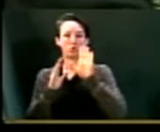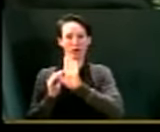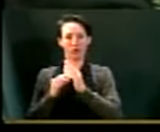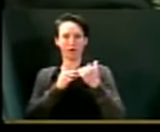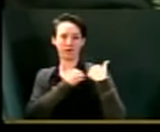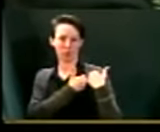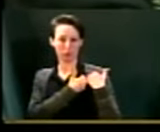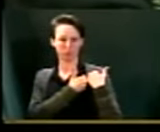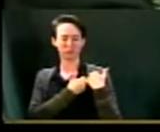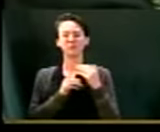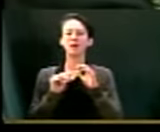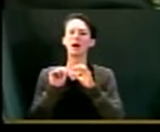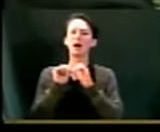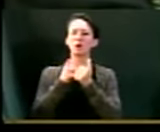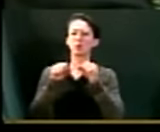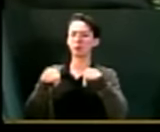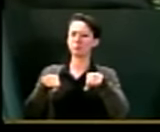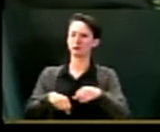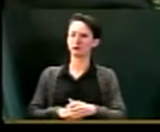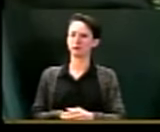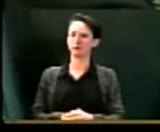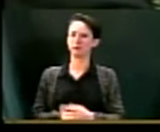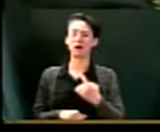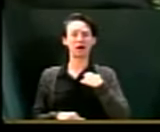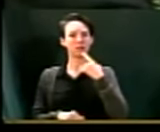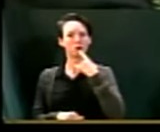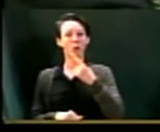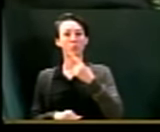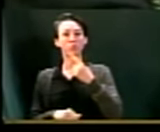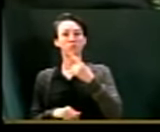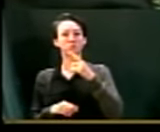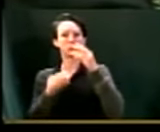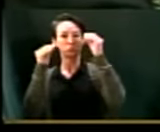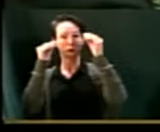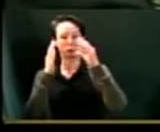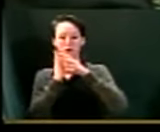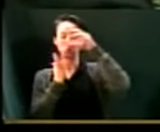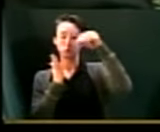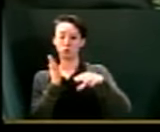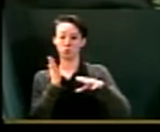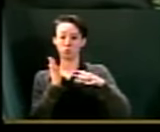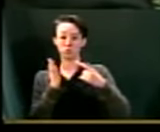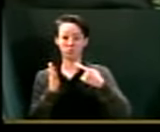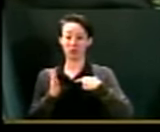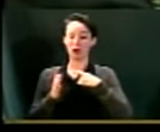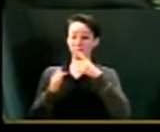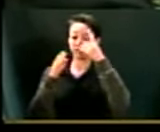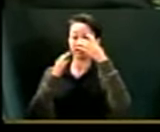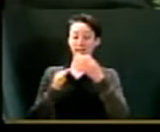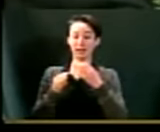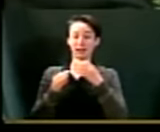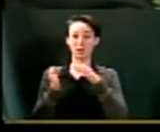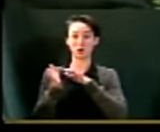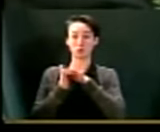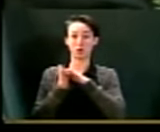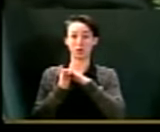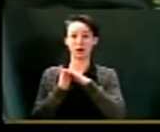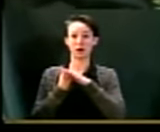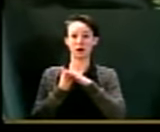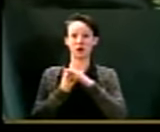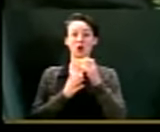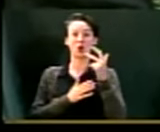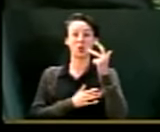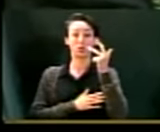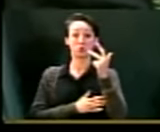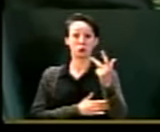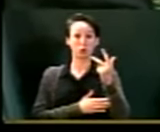any sense at all. If I told a student that I had decided to grade 3 of his 4